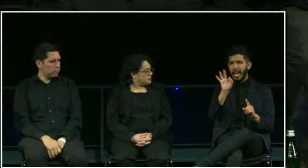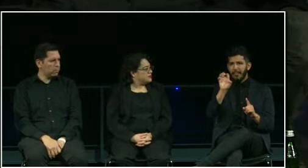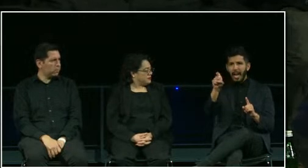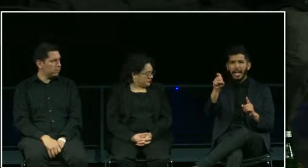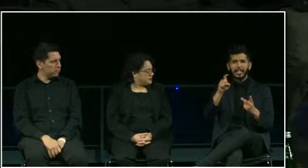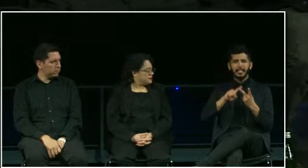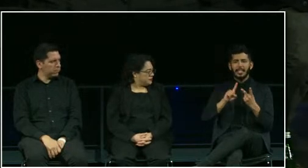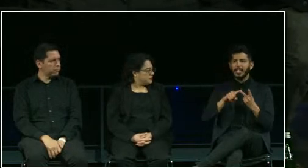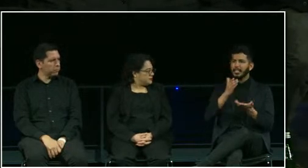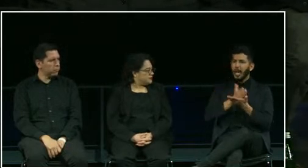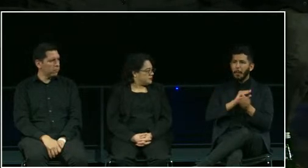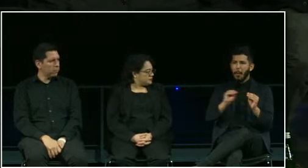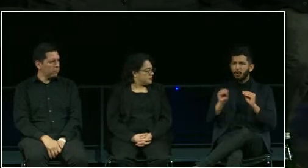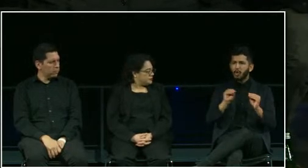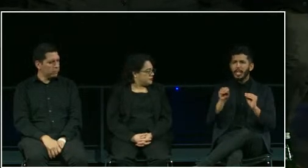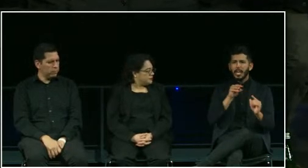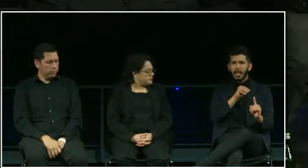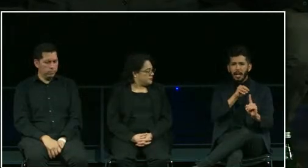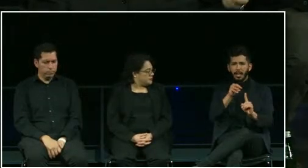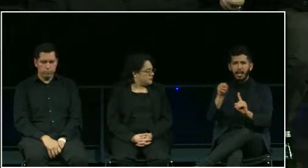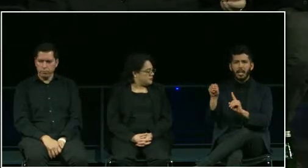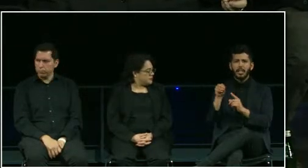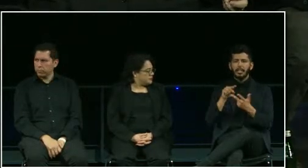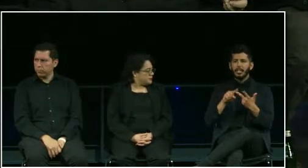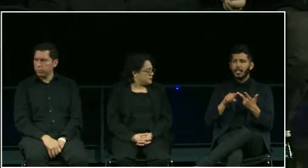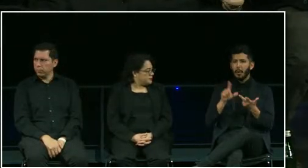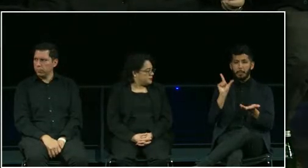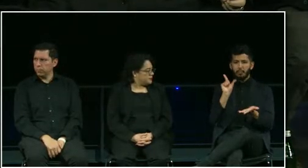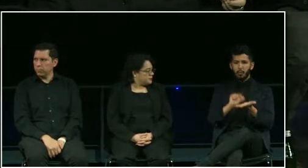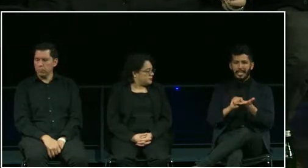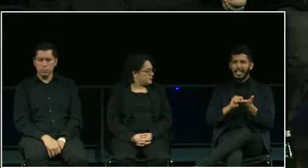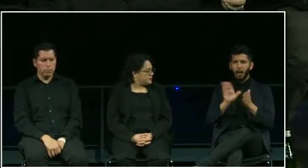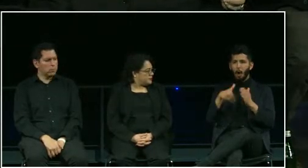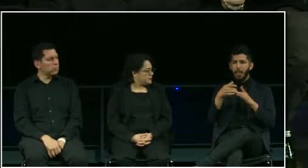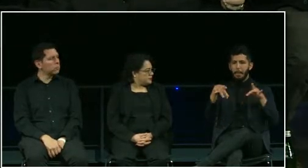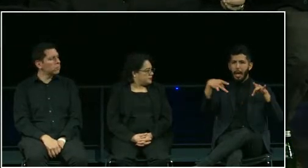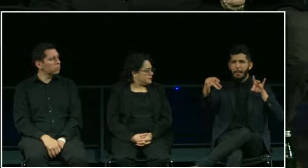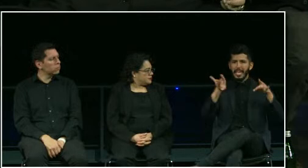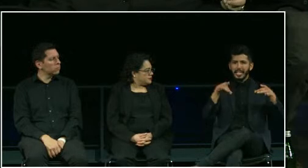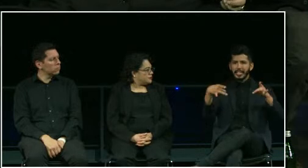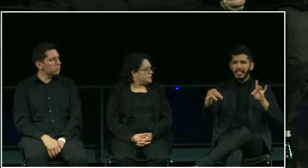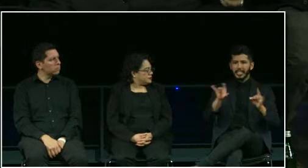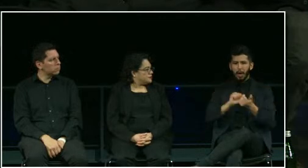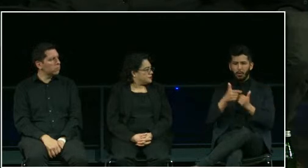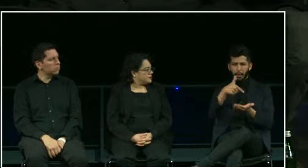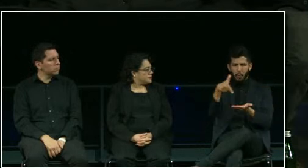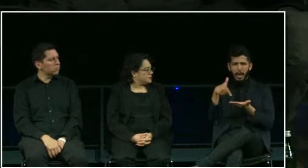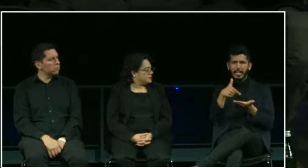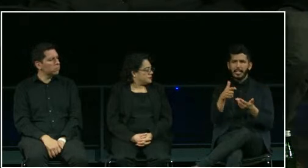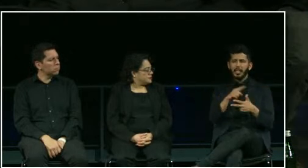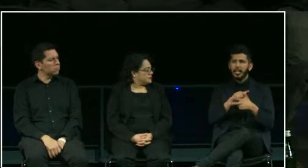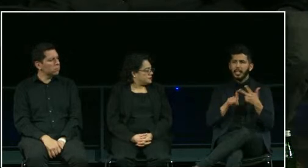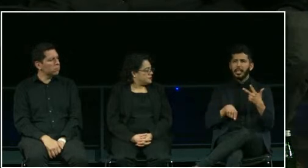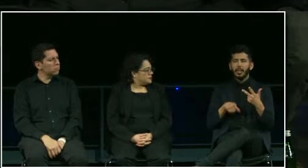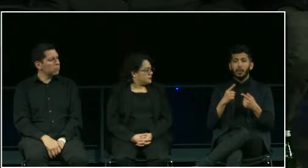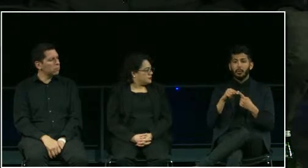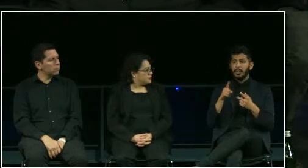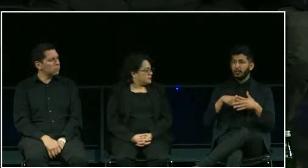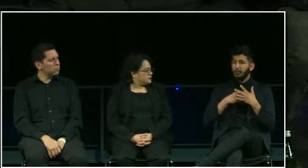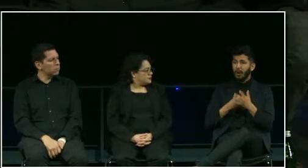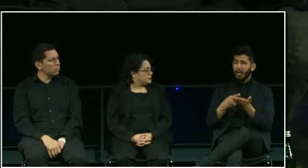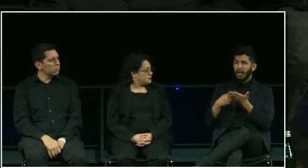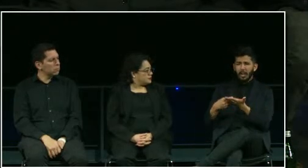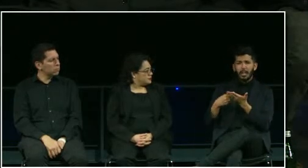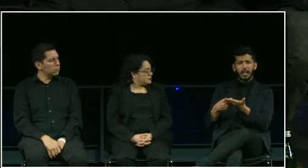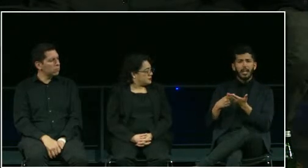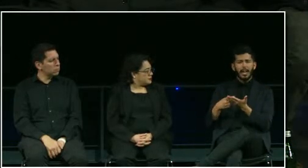the stop motion, the printing of the puppets, etc. But I think when we started talking about it, I think the